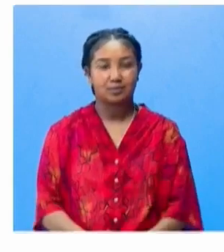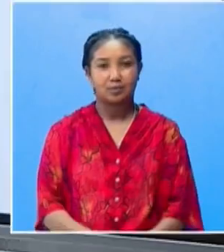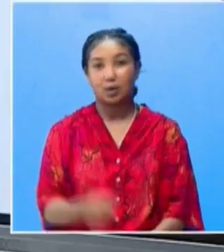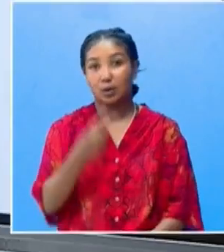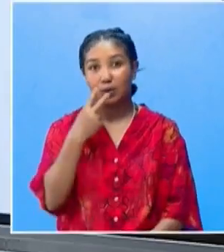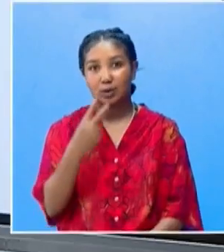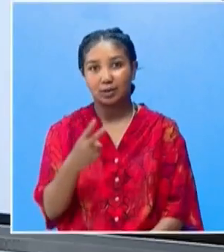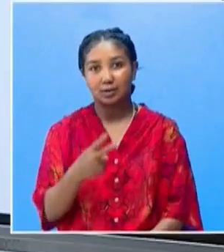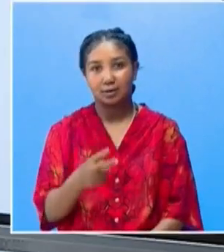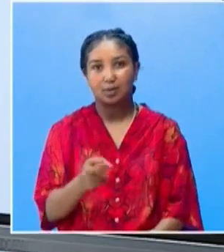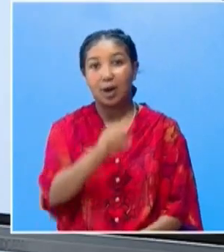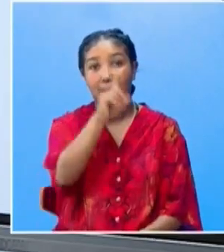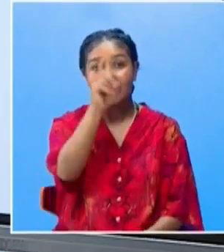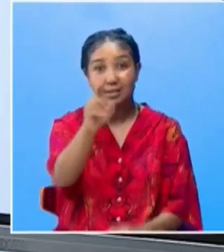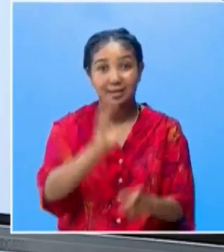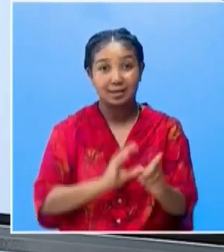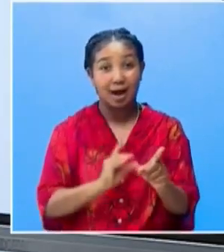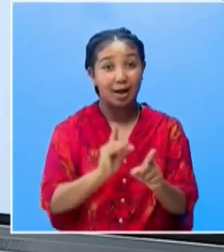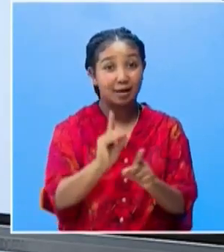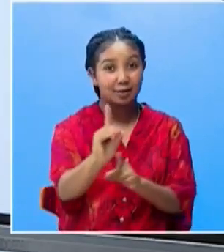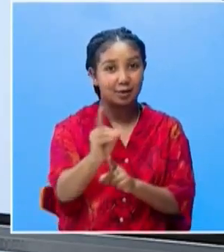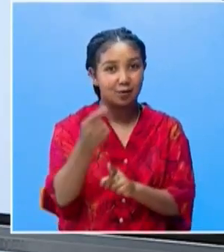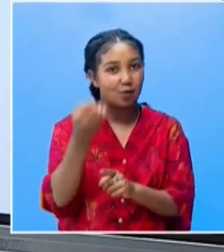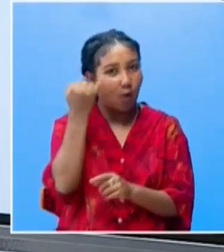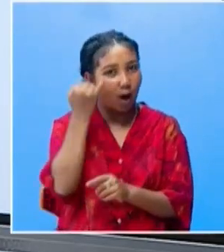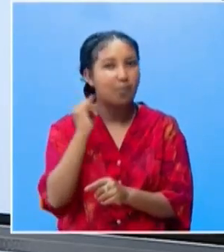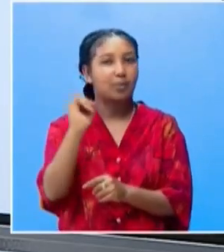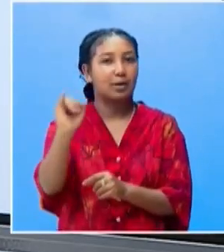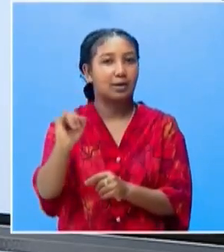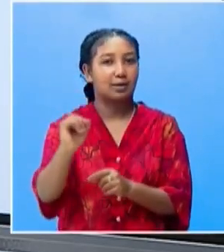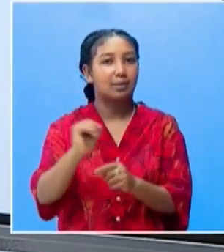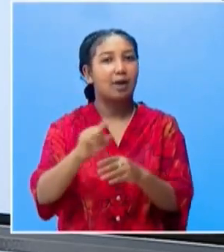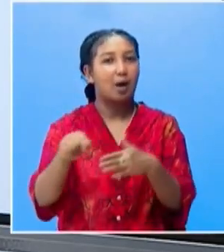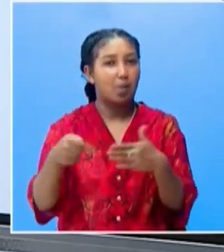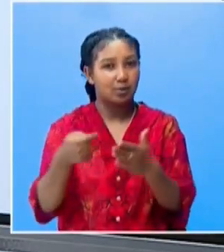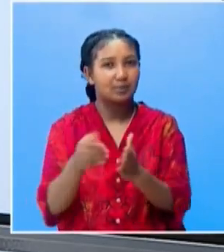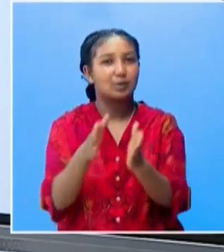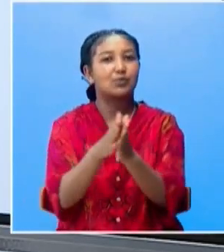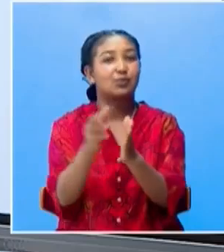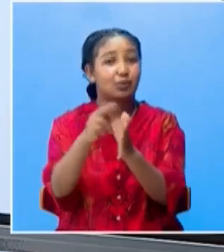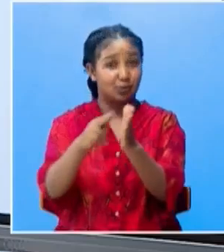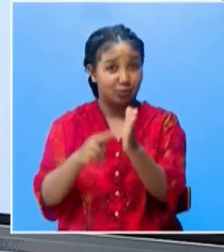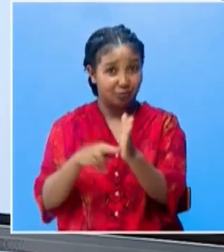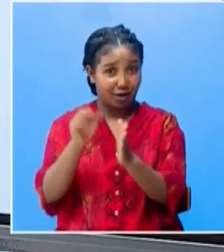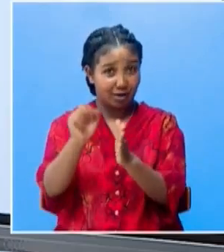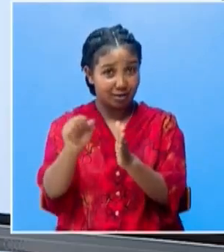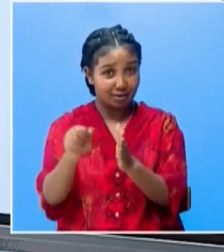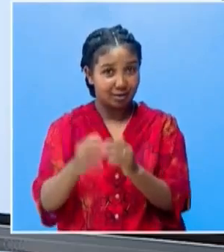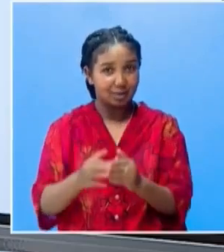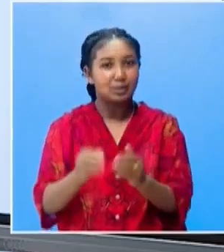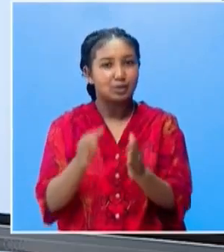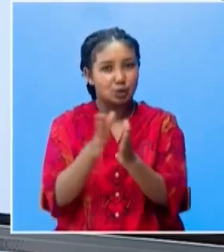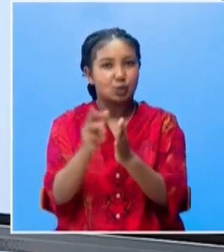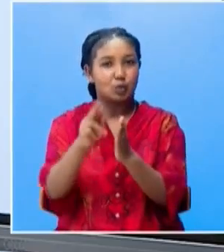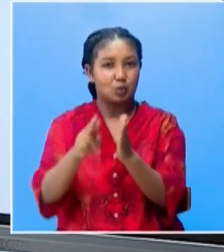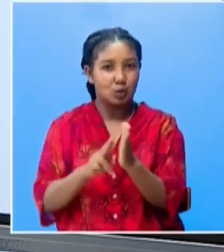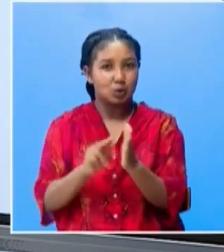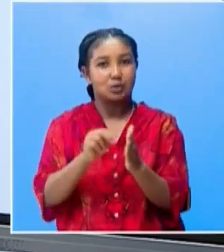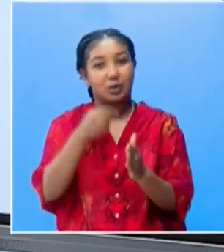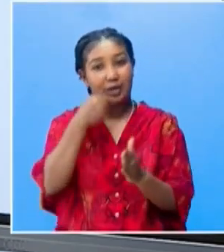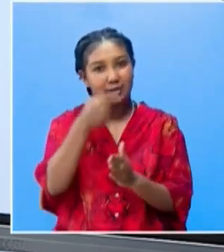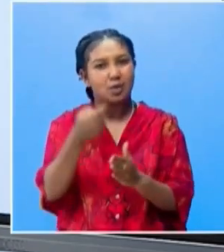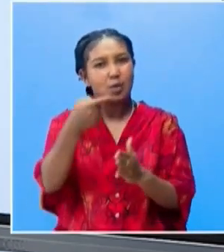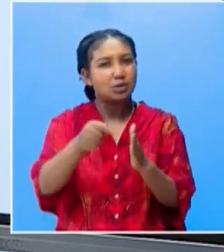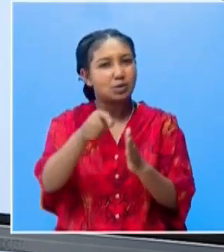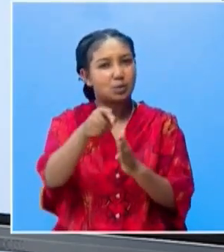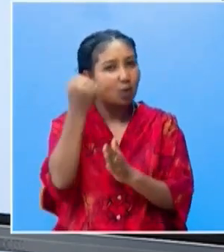Look, we are asking directly for an opinion about a specific issue. Yes, that is the school rule. So you can say,